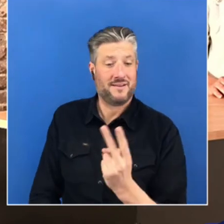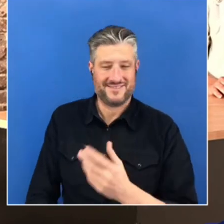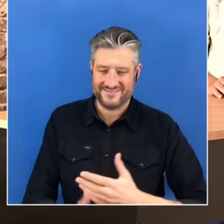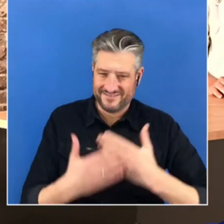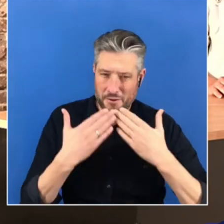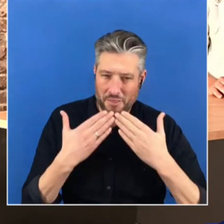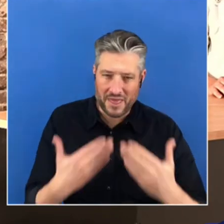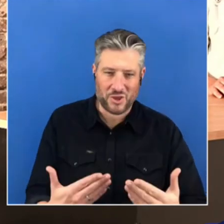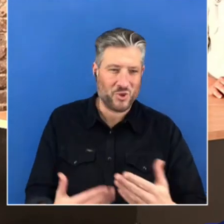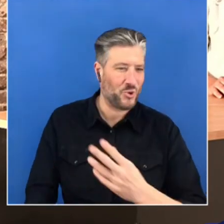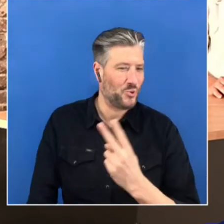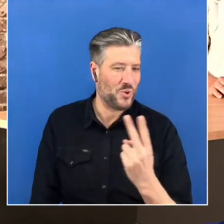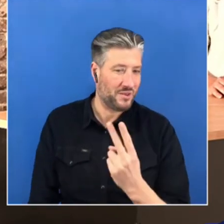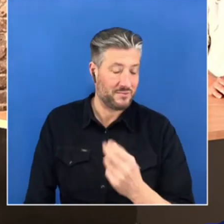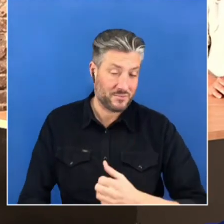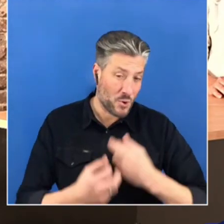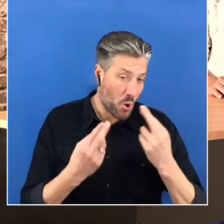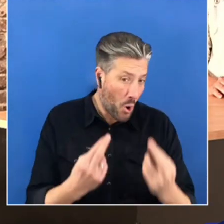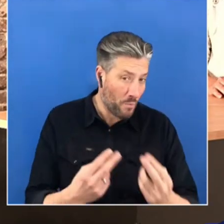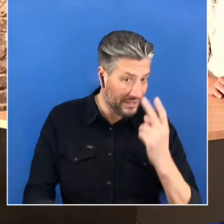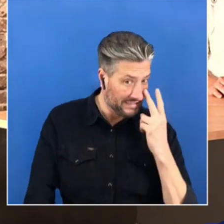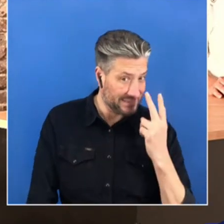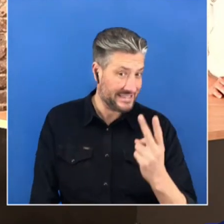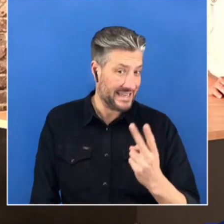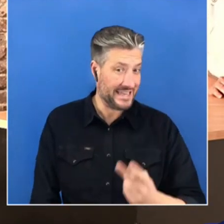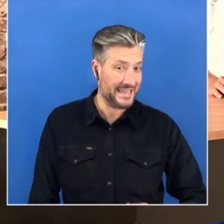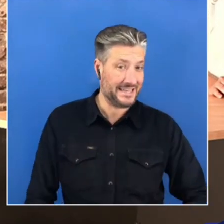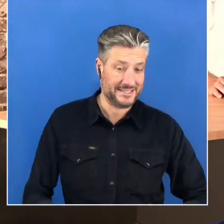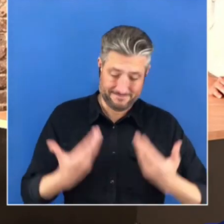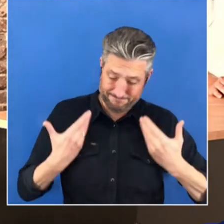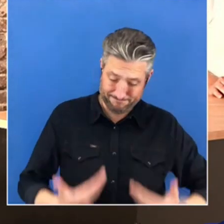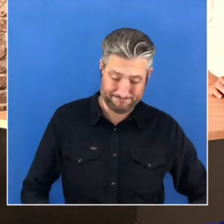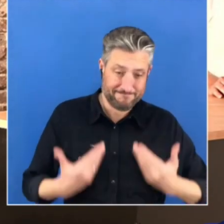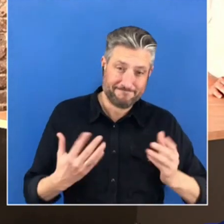a real-life conference. We hope so.